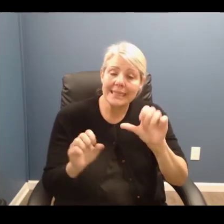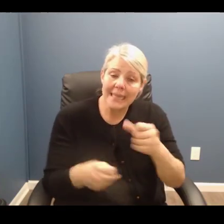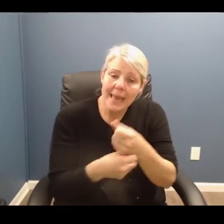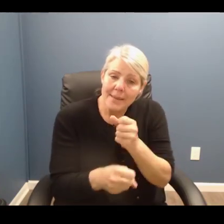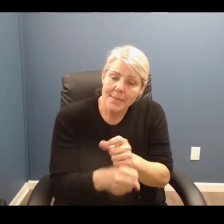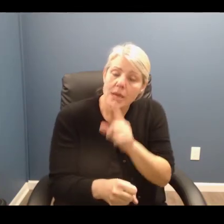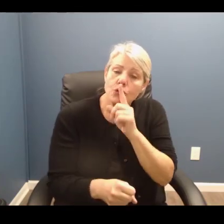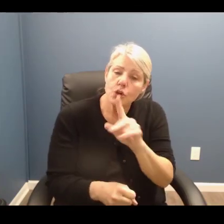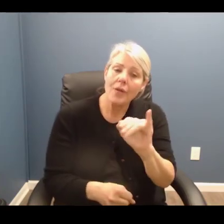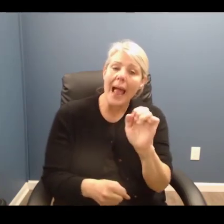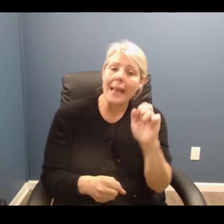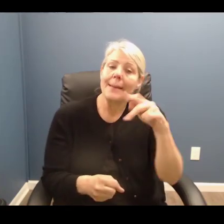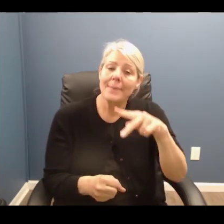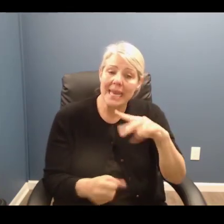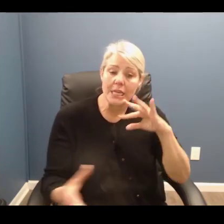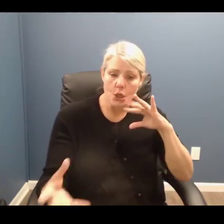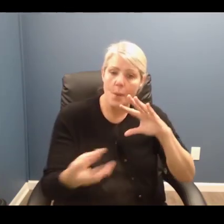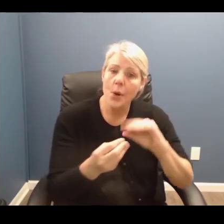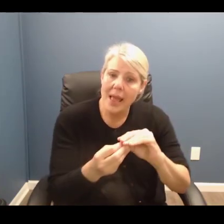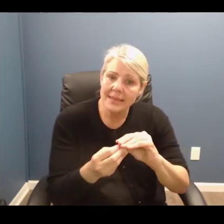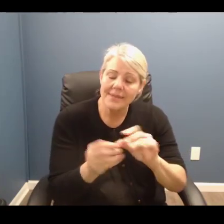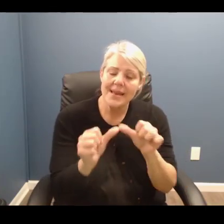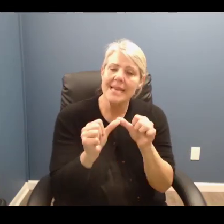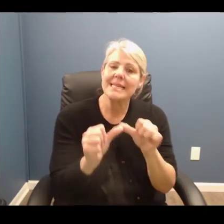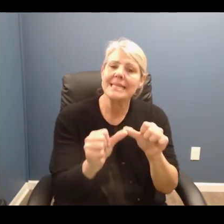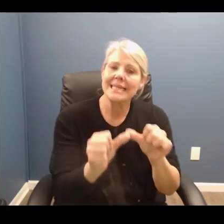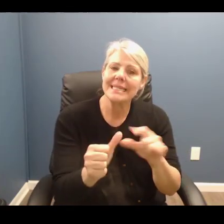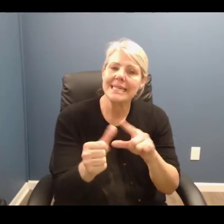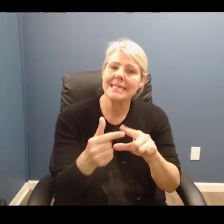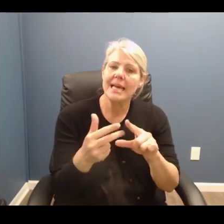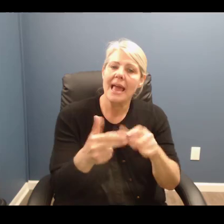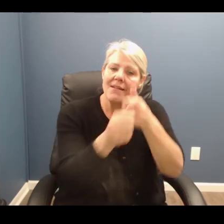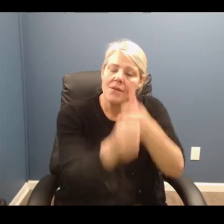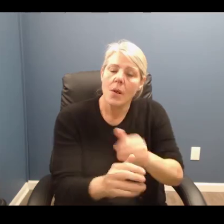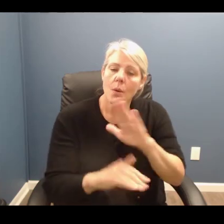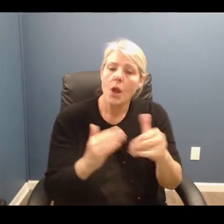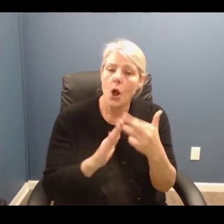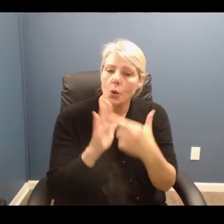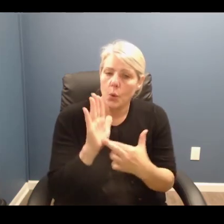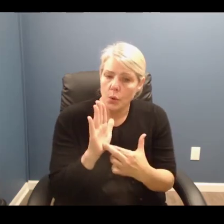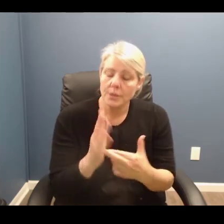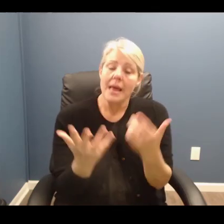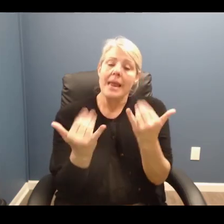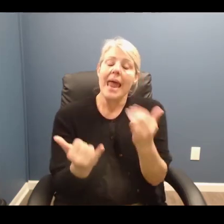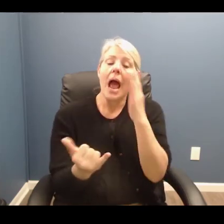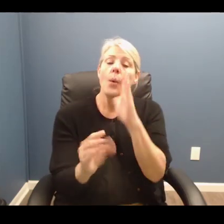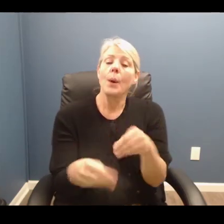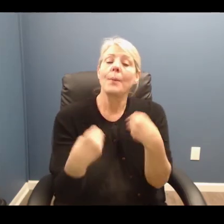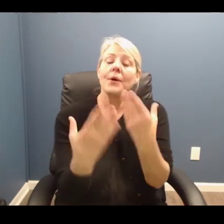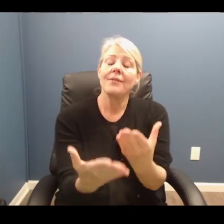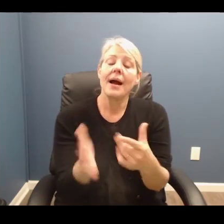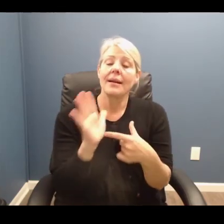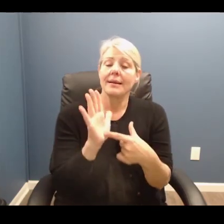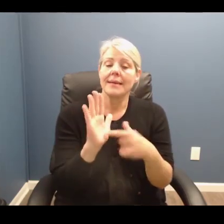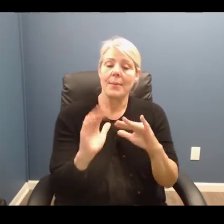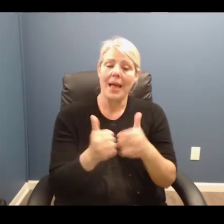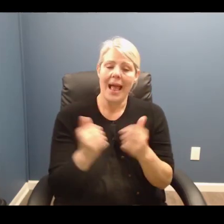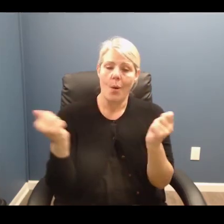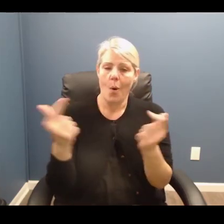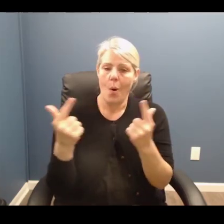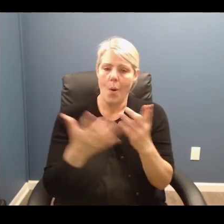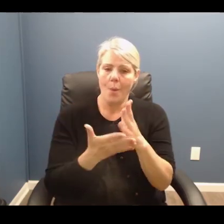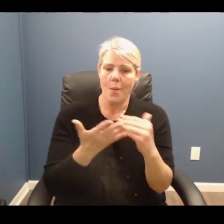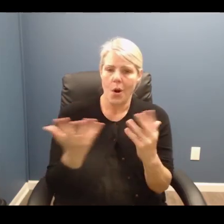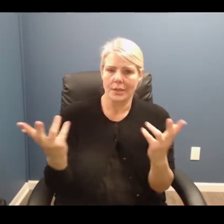should ensure the IEP is comprehensive, consistent, and compliant. Let's look at an example of how those pieces